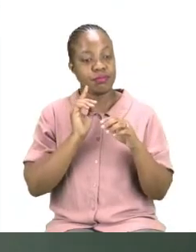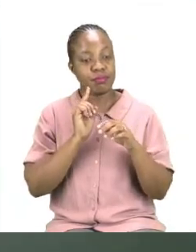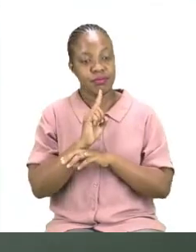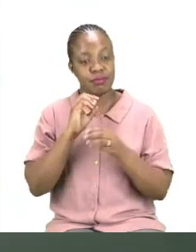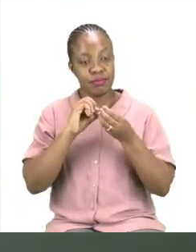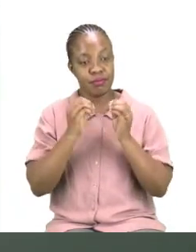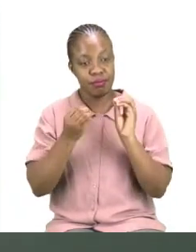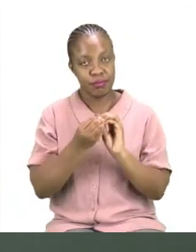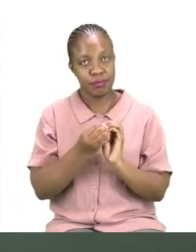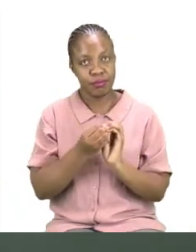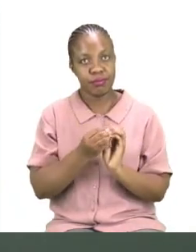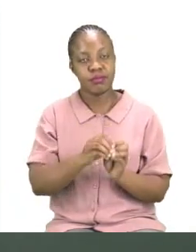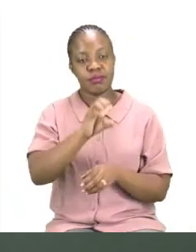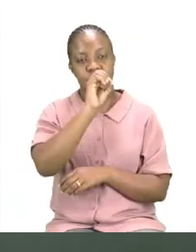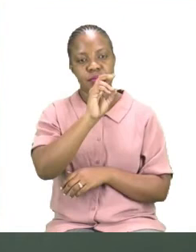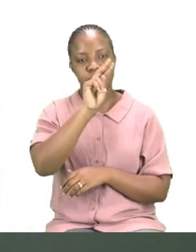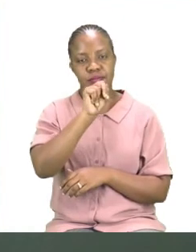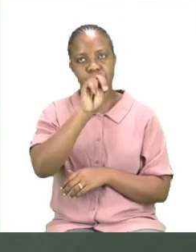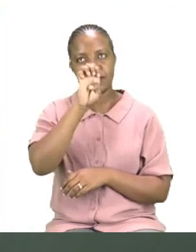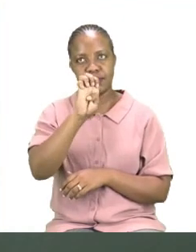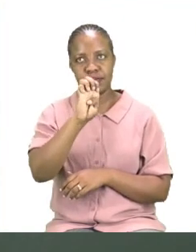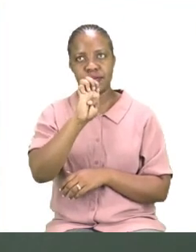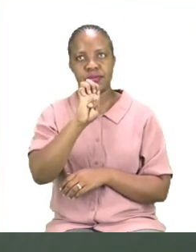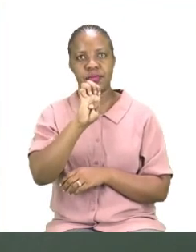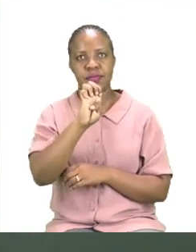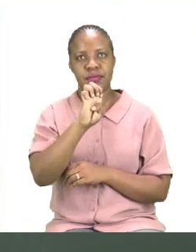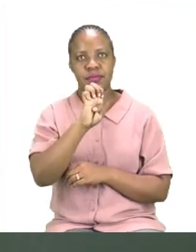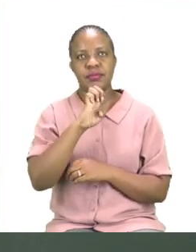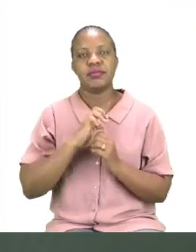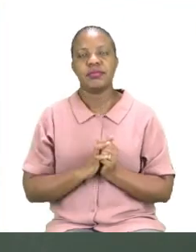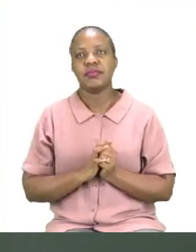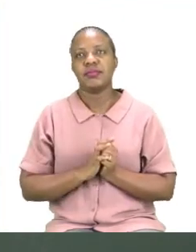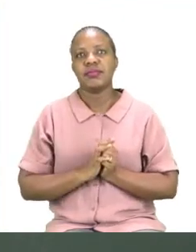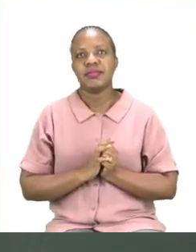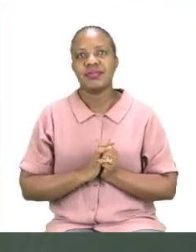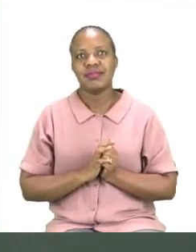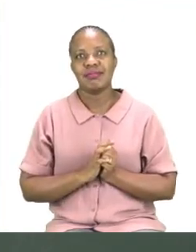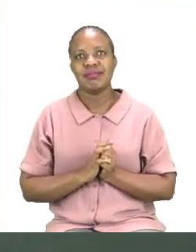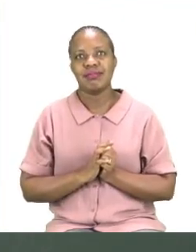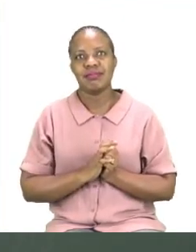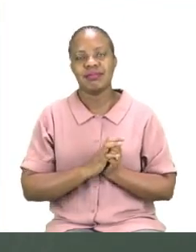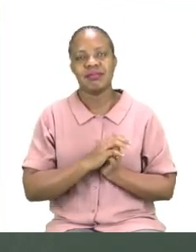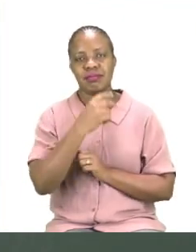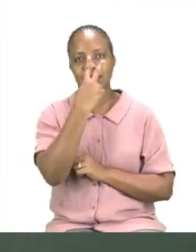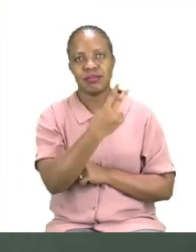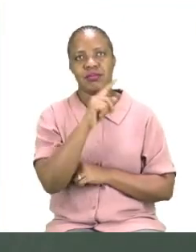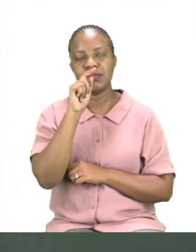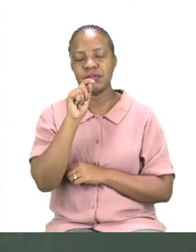have is 1. Very good. This one